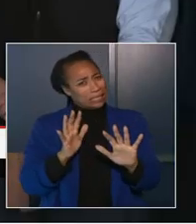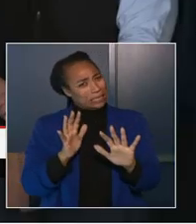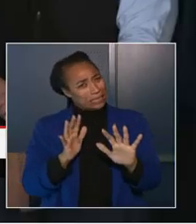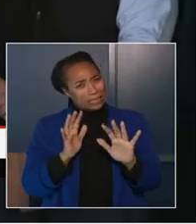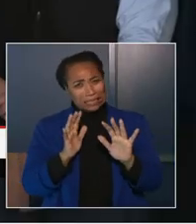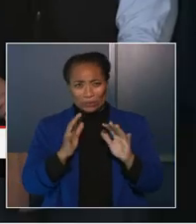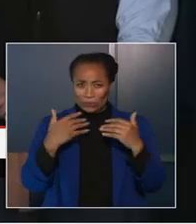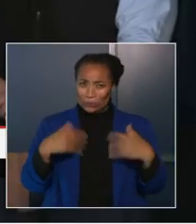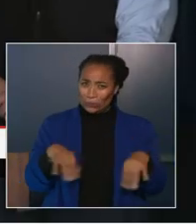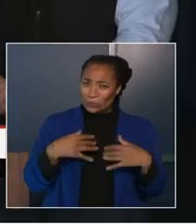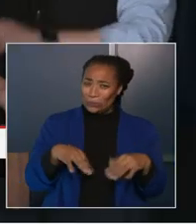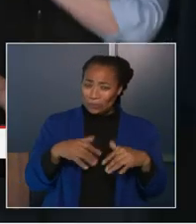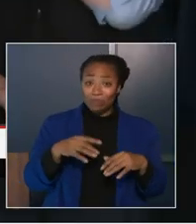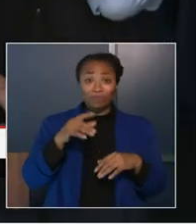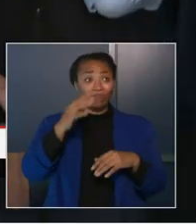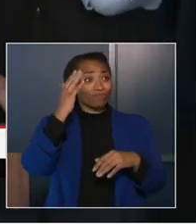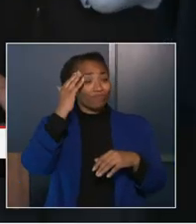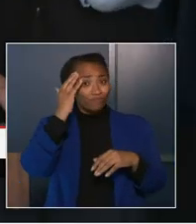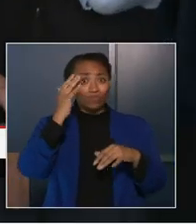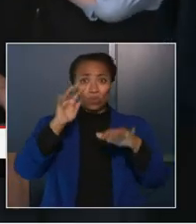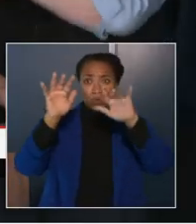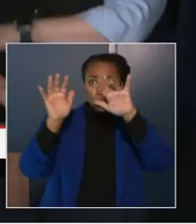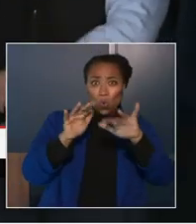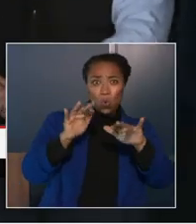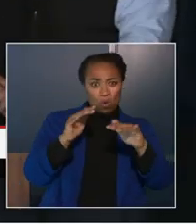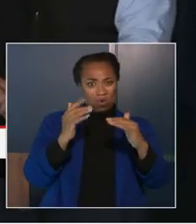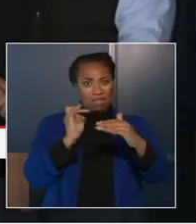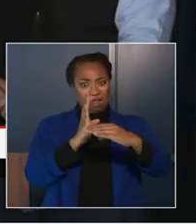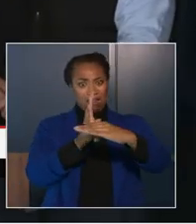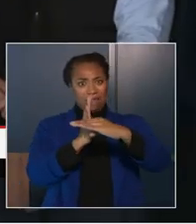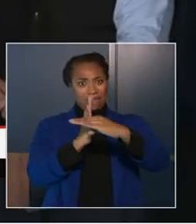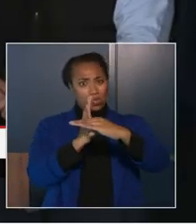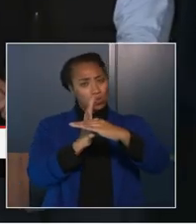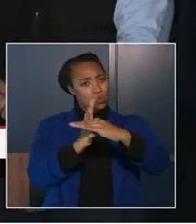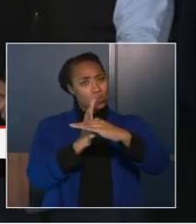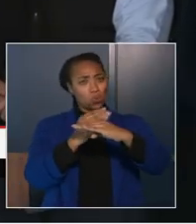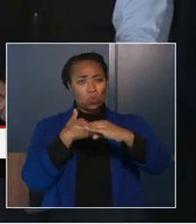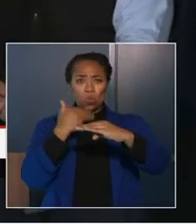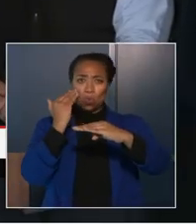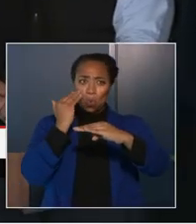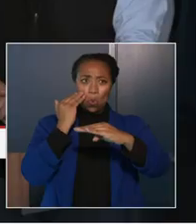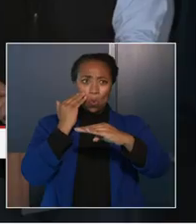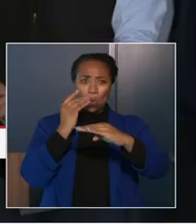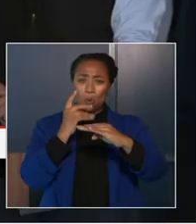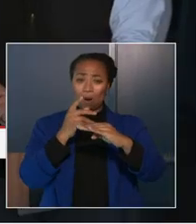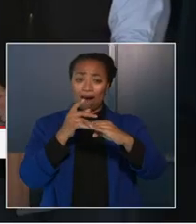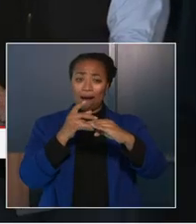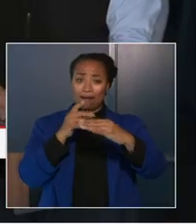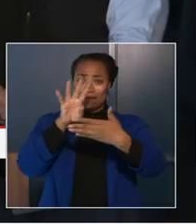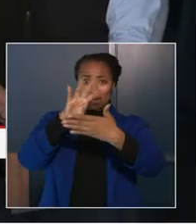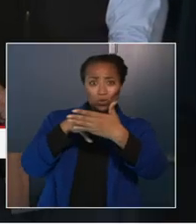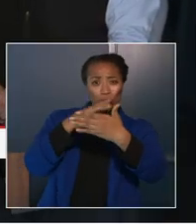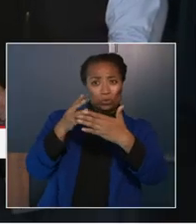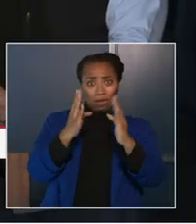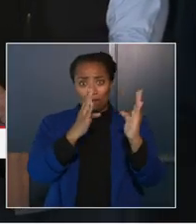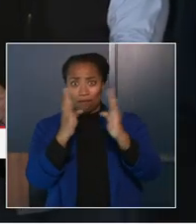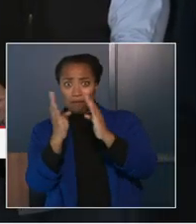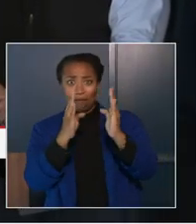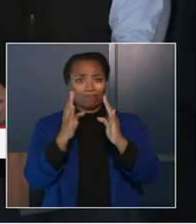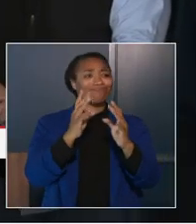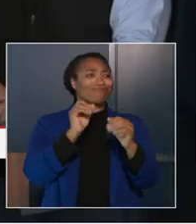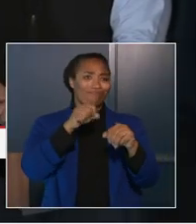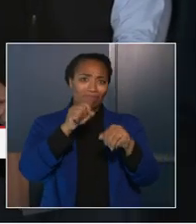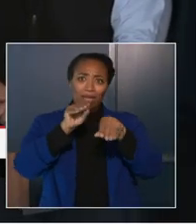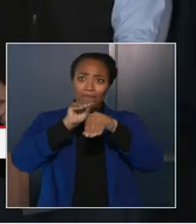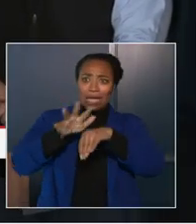say people could expect some service impacts, really going to be based on staffing and conditions out in the field, but we are going to try to run as close